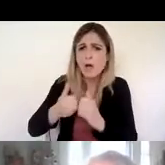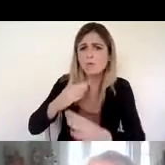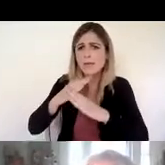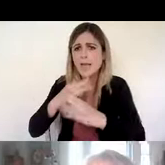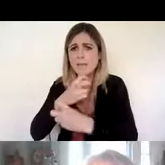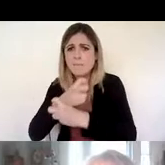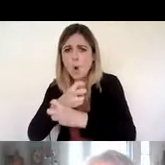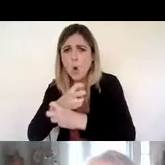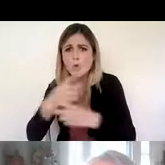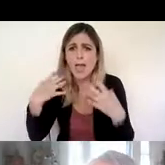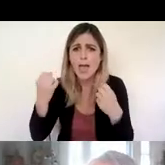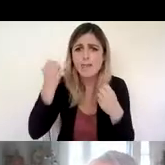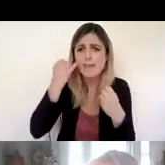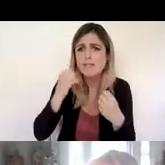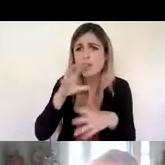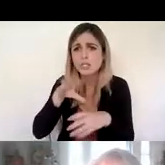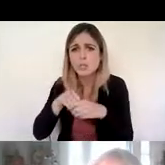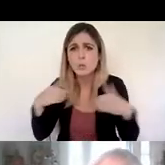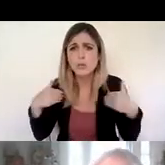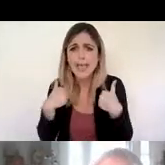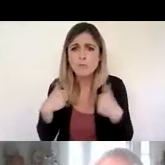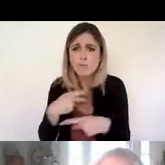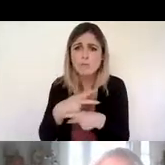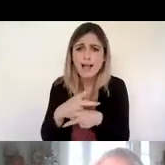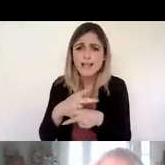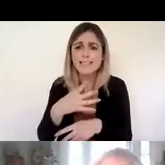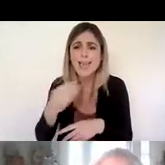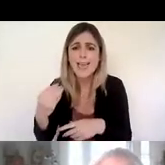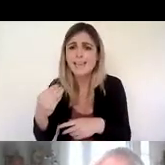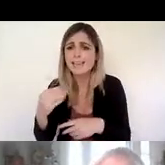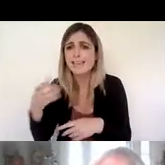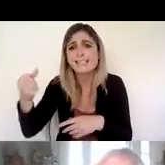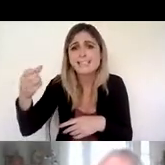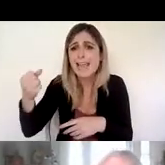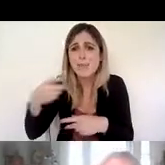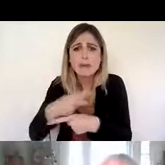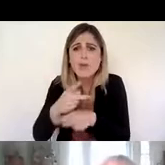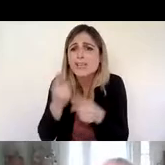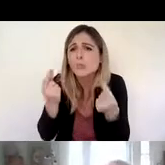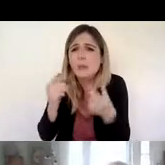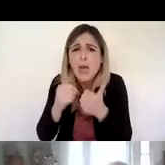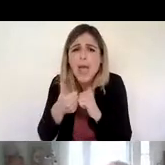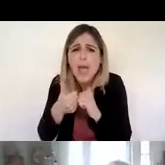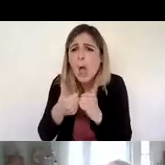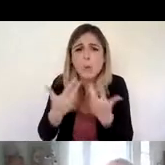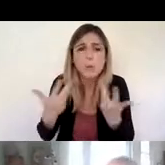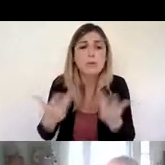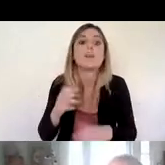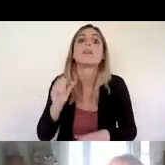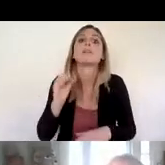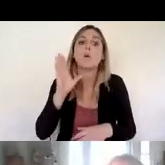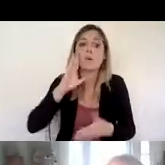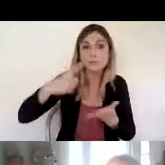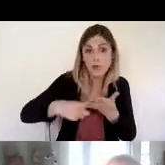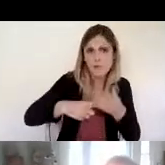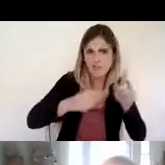especially that doesn't include any dairy products. So I'm going to look a little bit at bone health in vegans, bone mineral